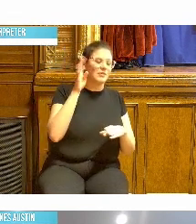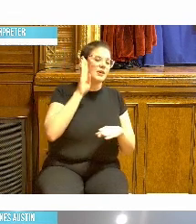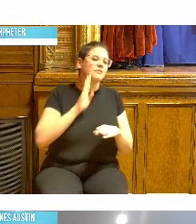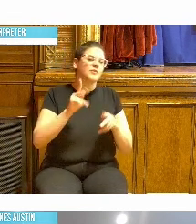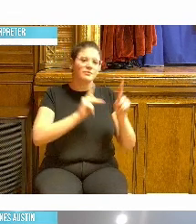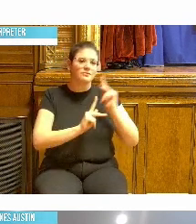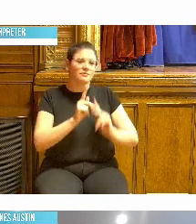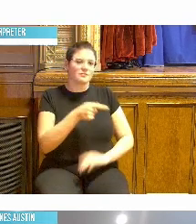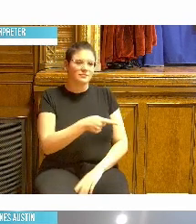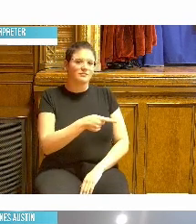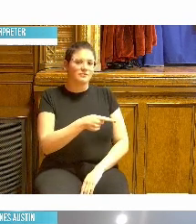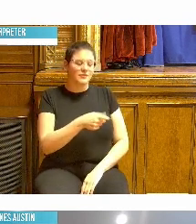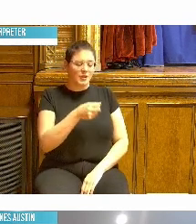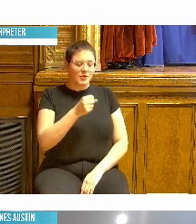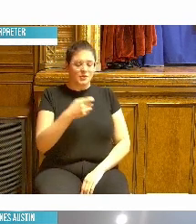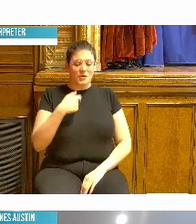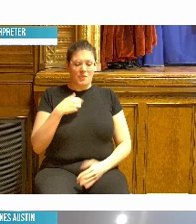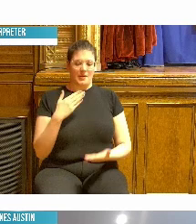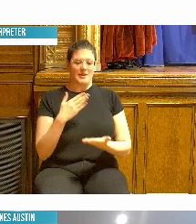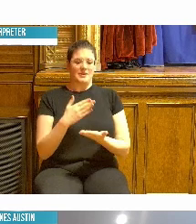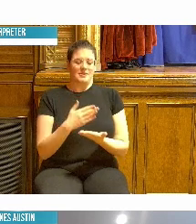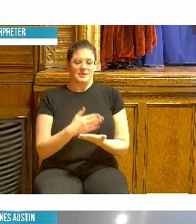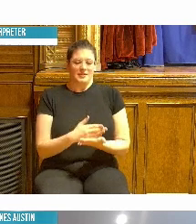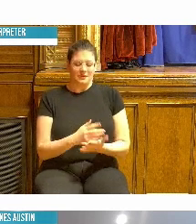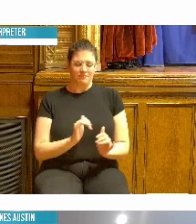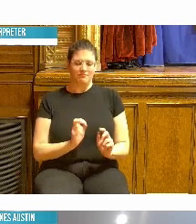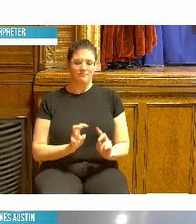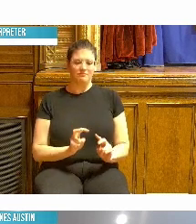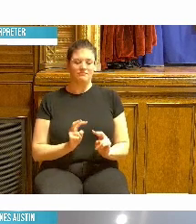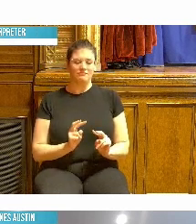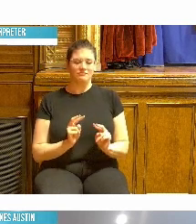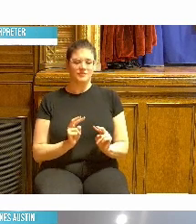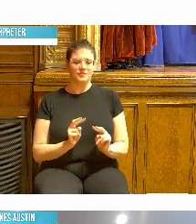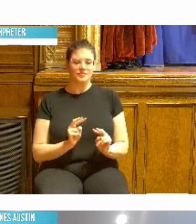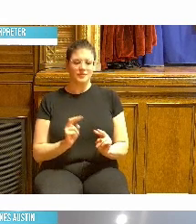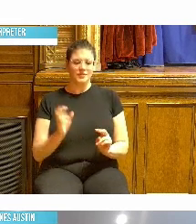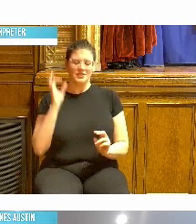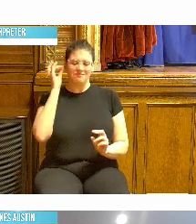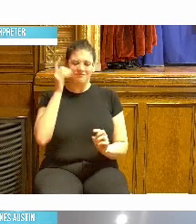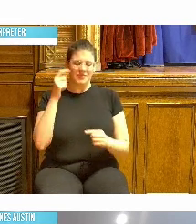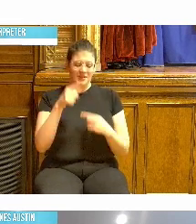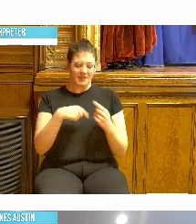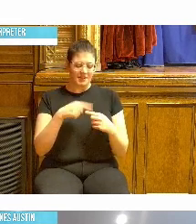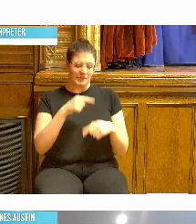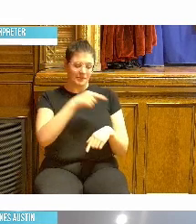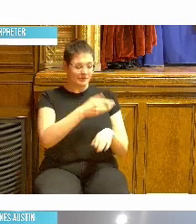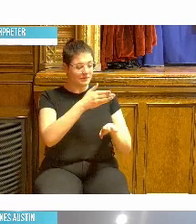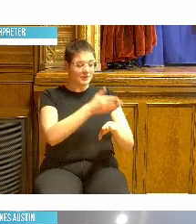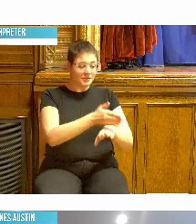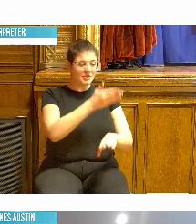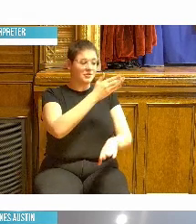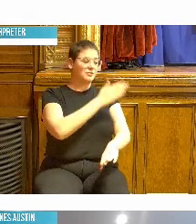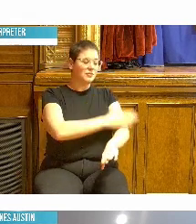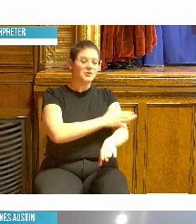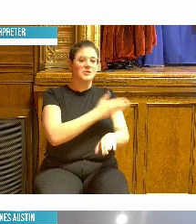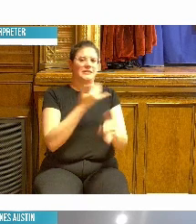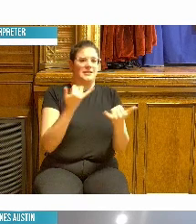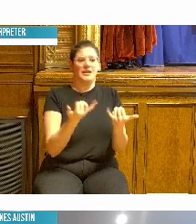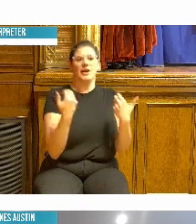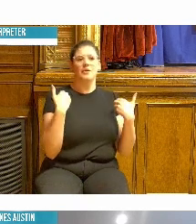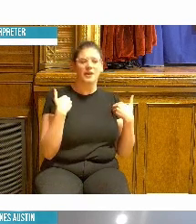I stopped to think as we were having this conversation and we think about some of the innovation that is happening now in our